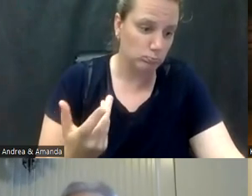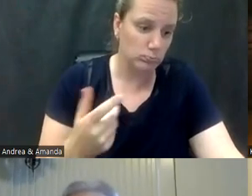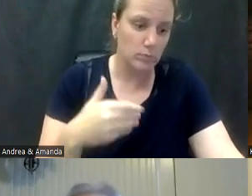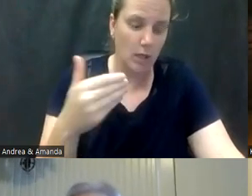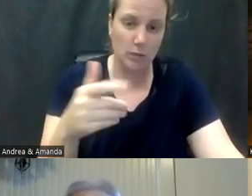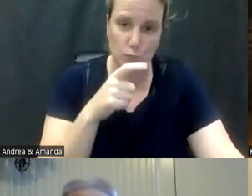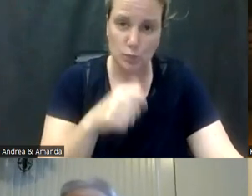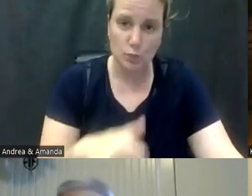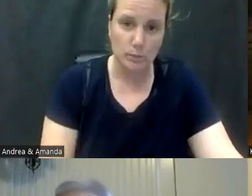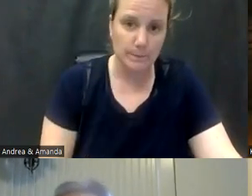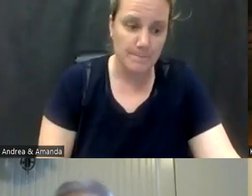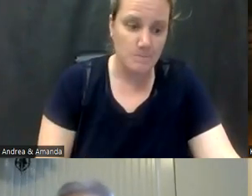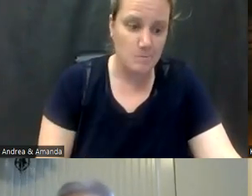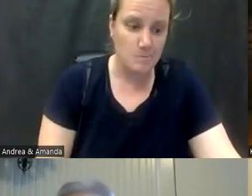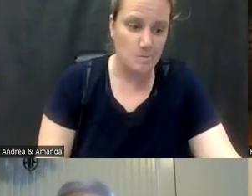next?